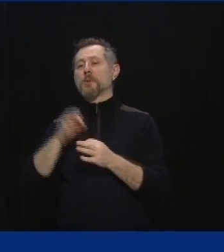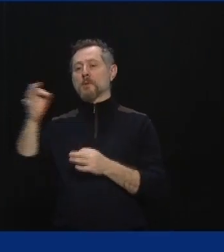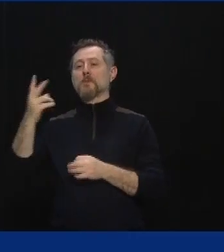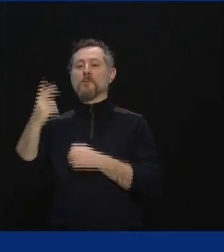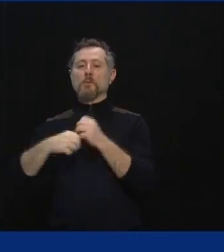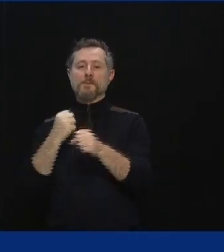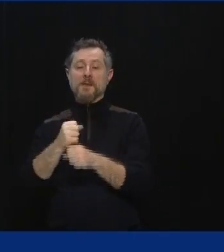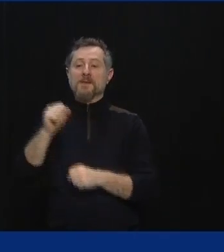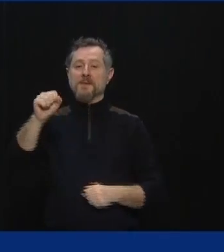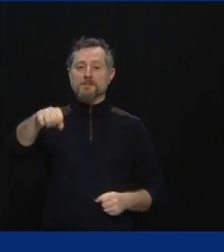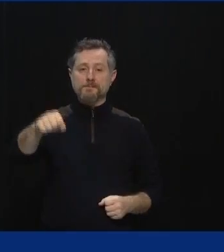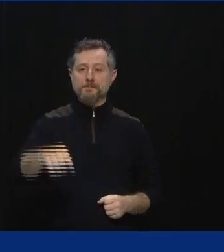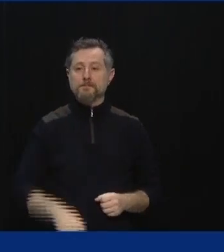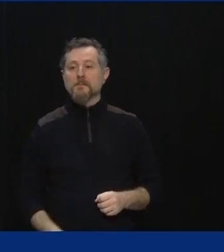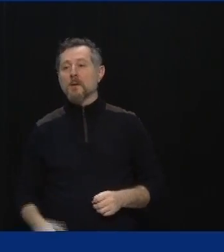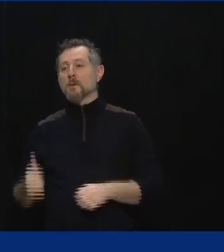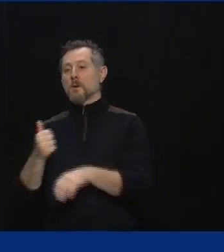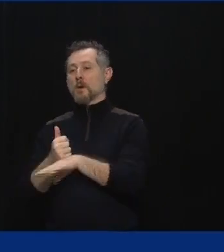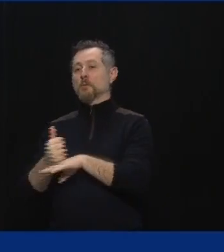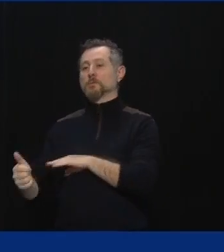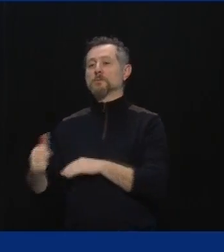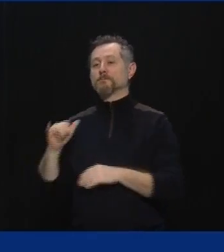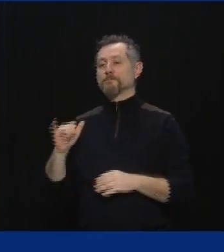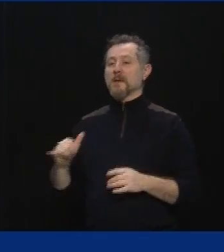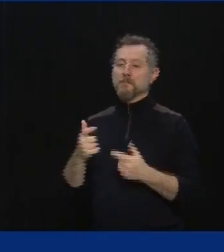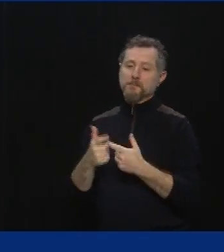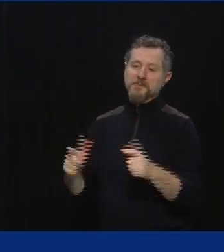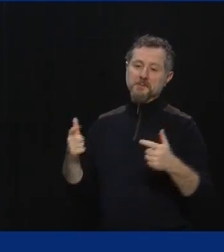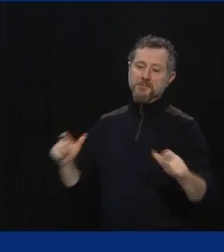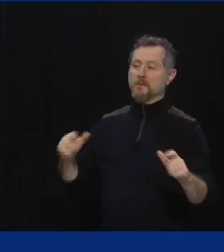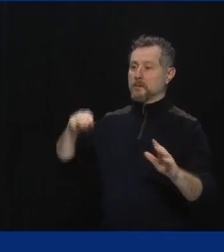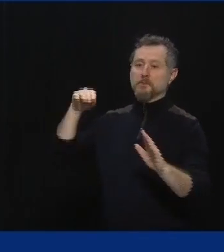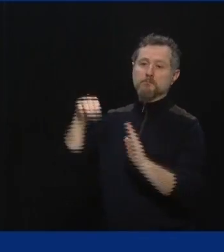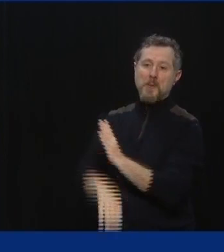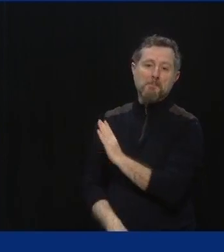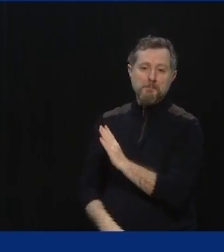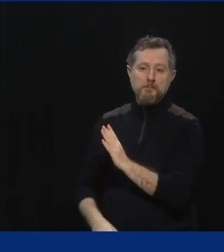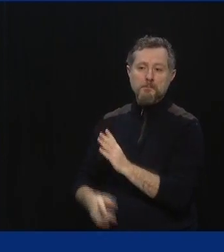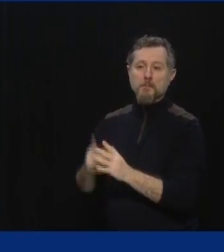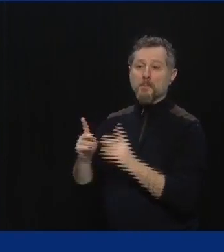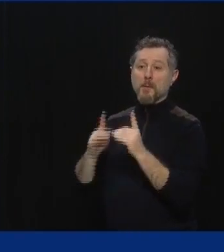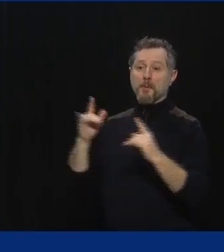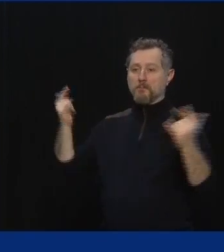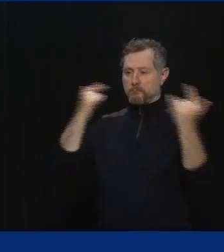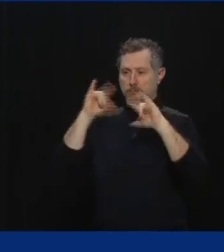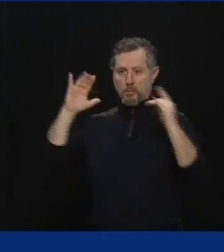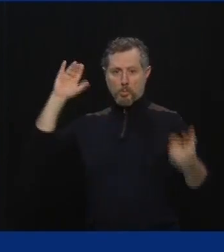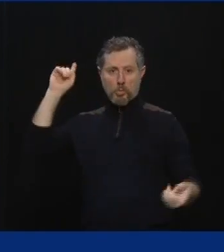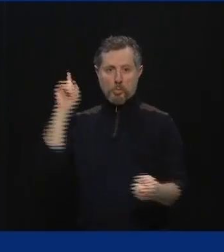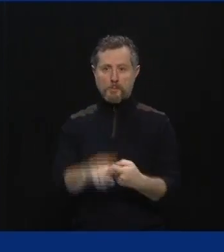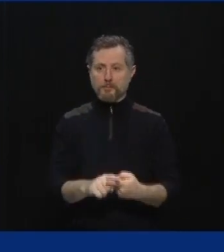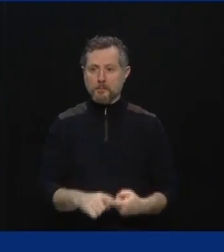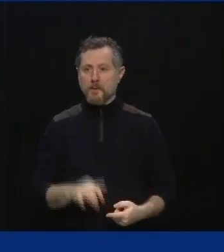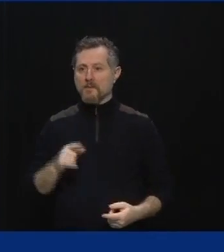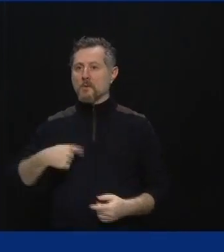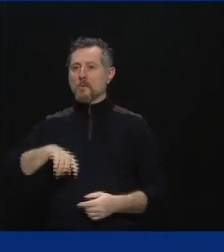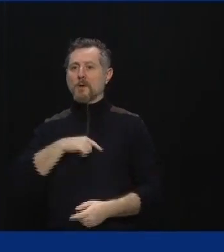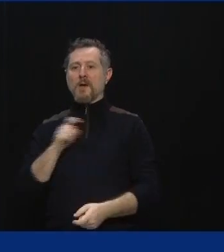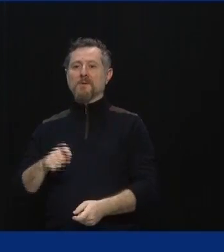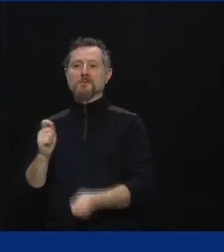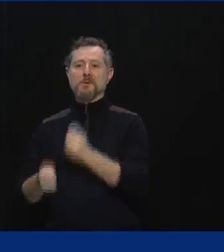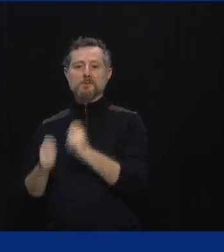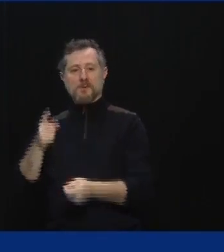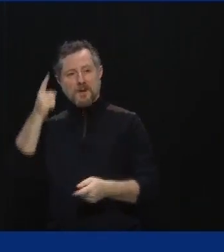And that was a consequence of the enormous drop in air traffic and therefore the need to restructure those deals.